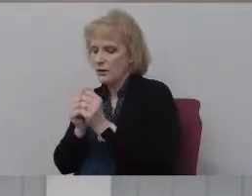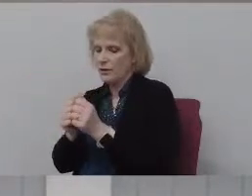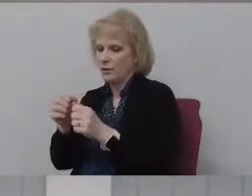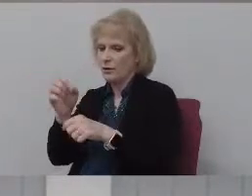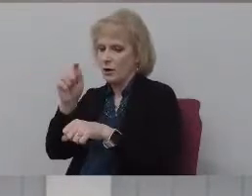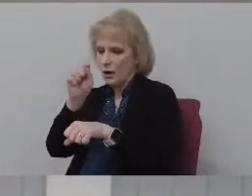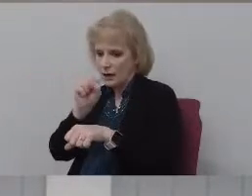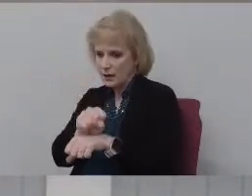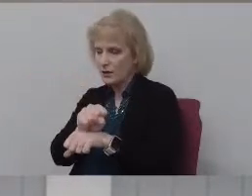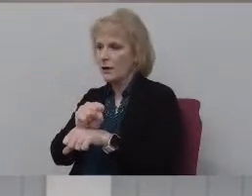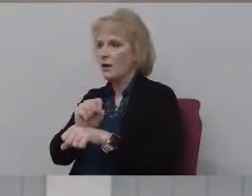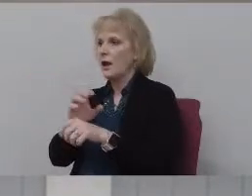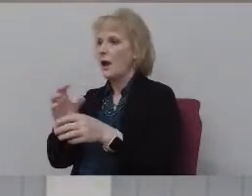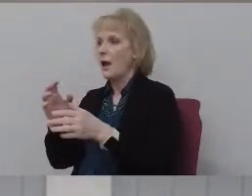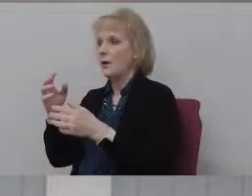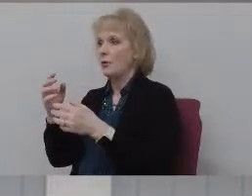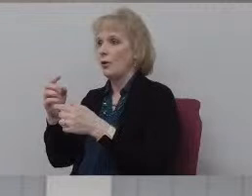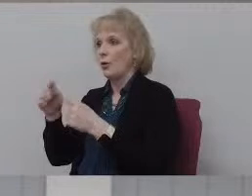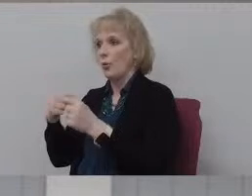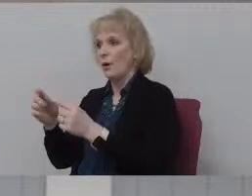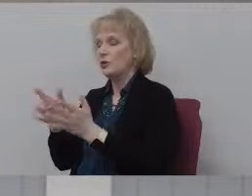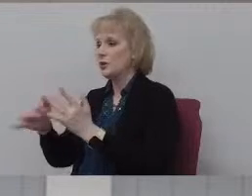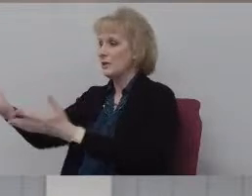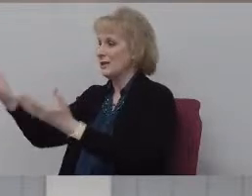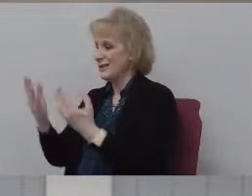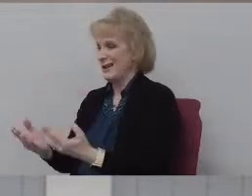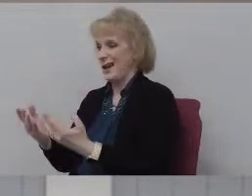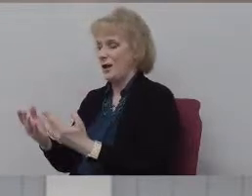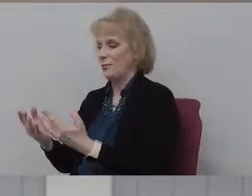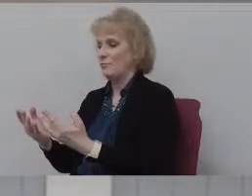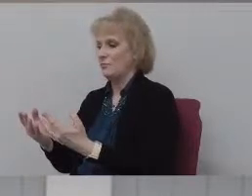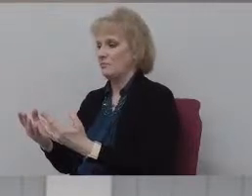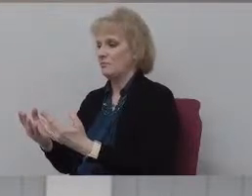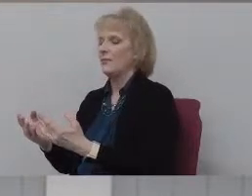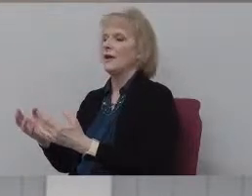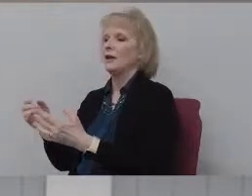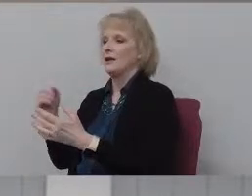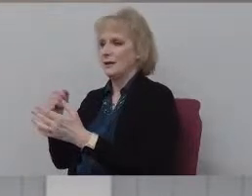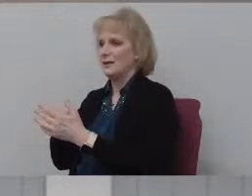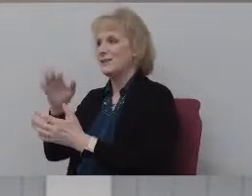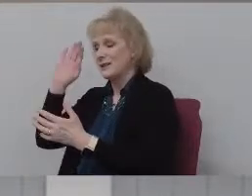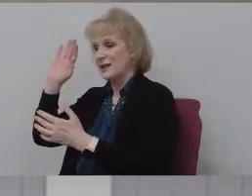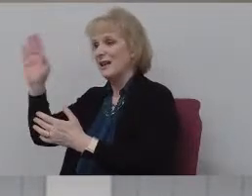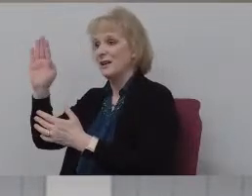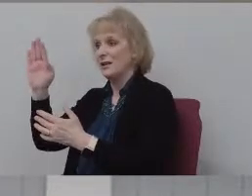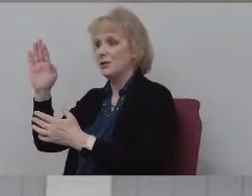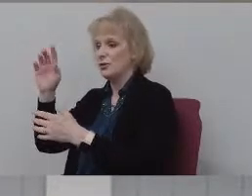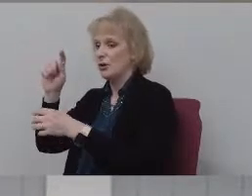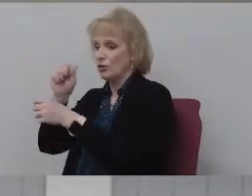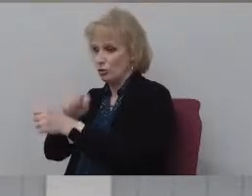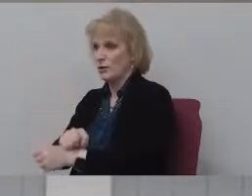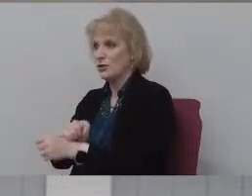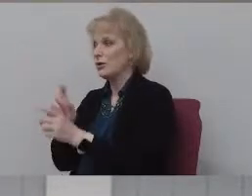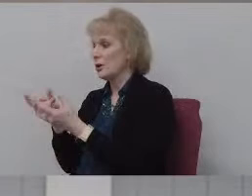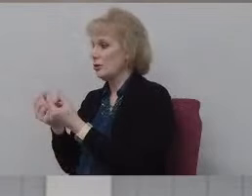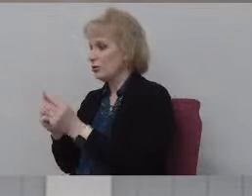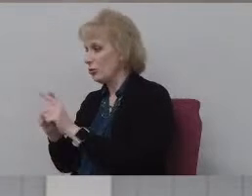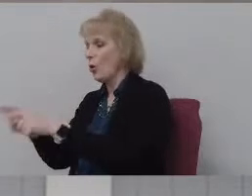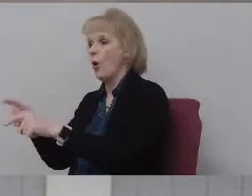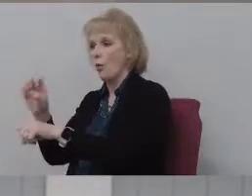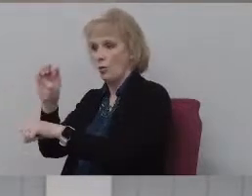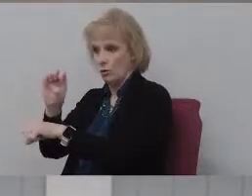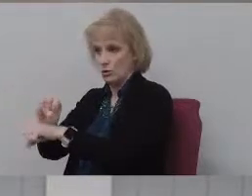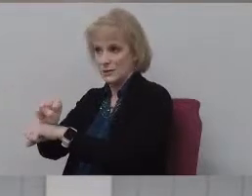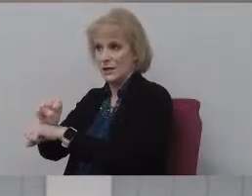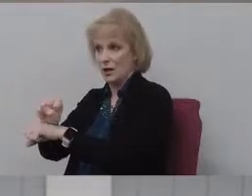question it. He goes to the temple. He begins his ministry in the temple, saying, "The Spirit of the Lord is upon me." And how that happened, we don't really